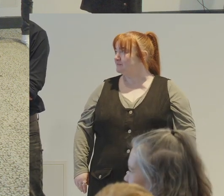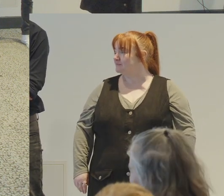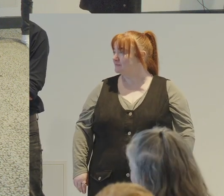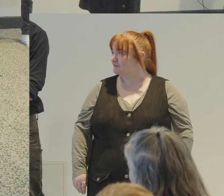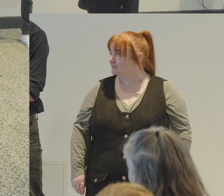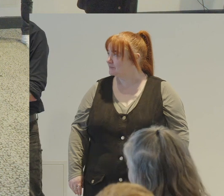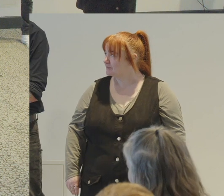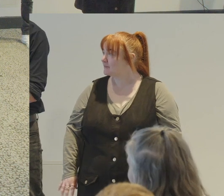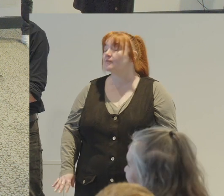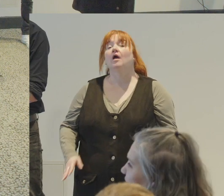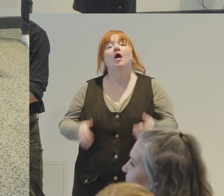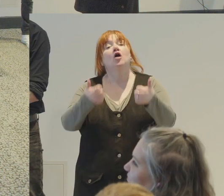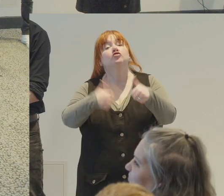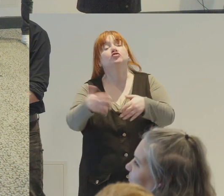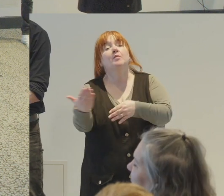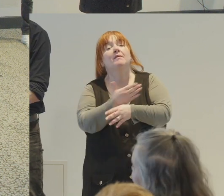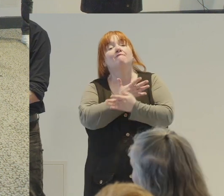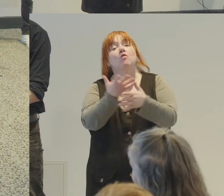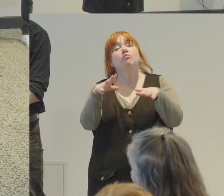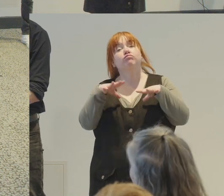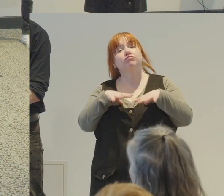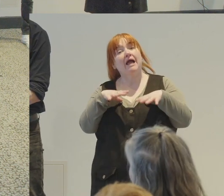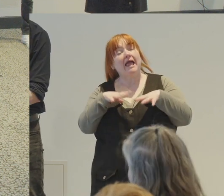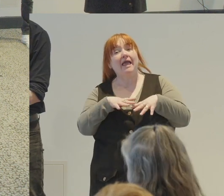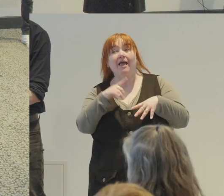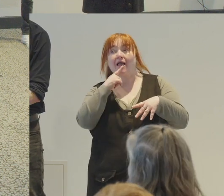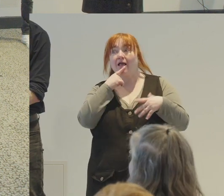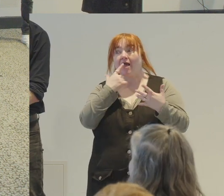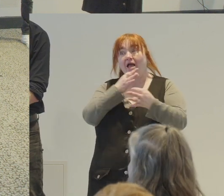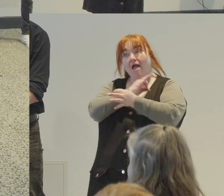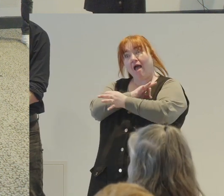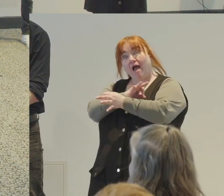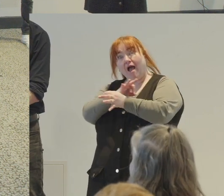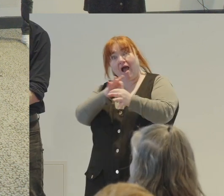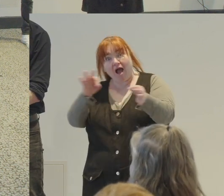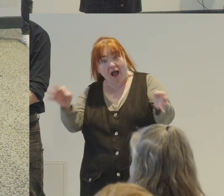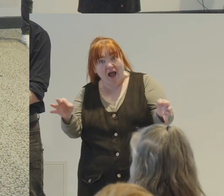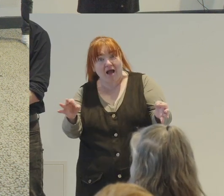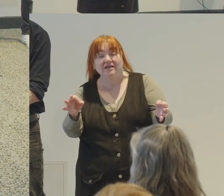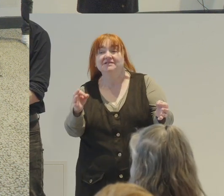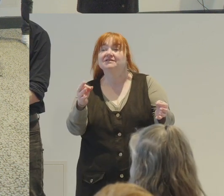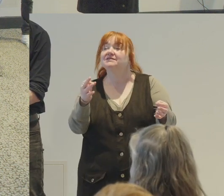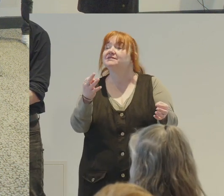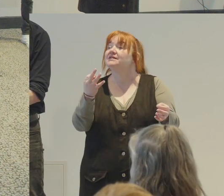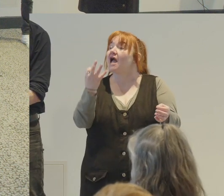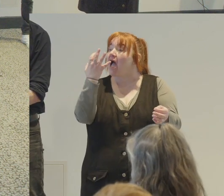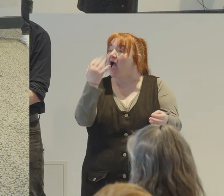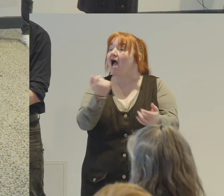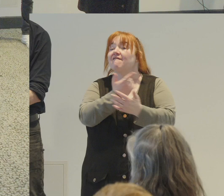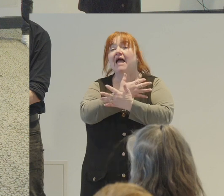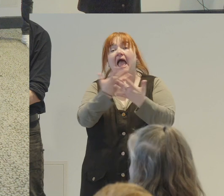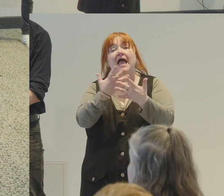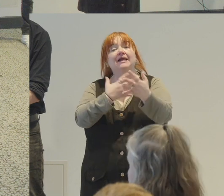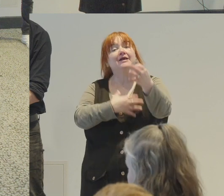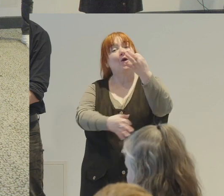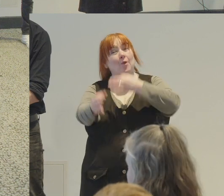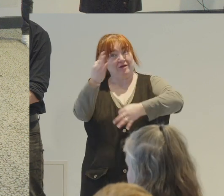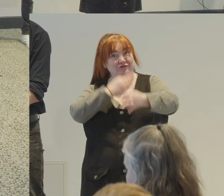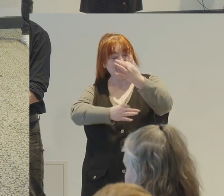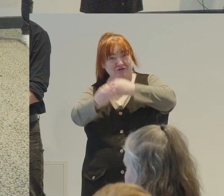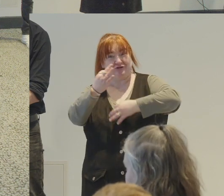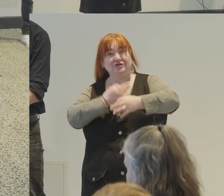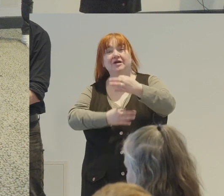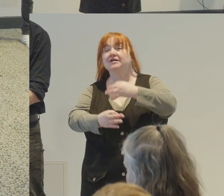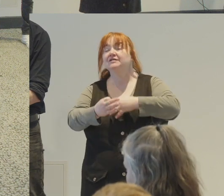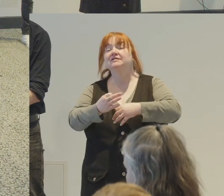So just before break, we're going to ask if anyone in the room has got 2 questions, and then we're going to go